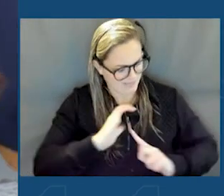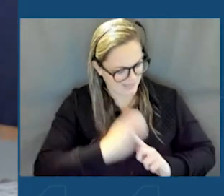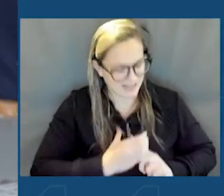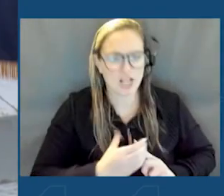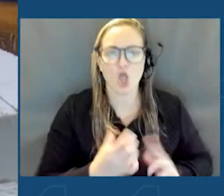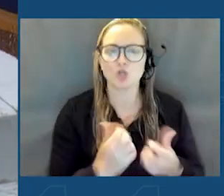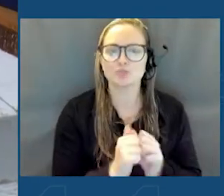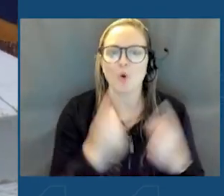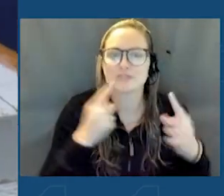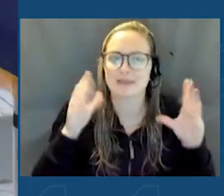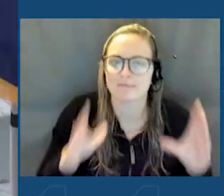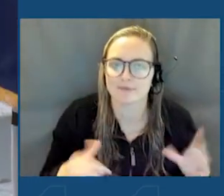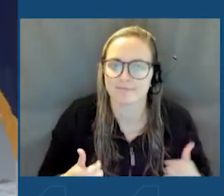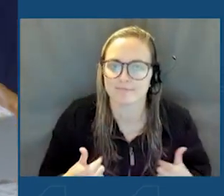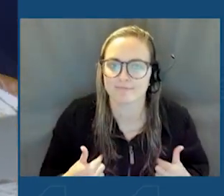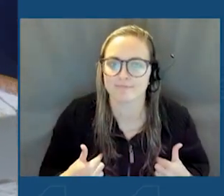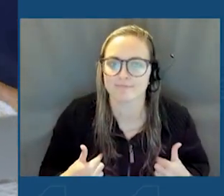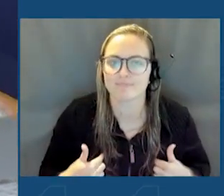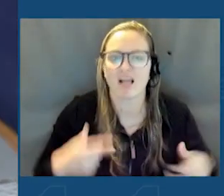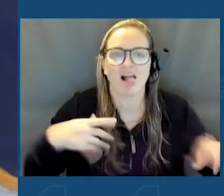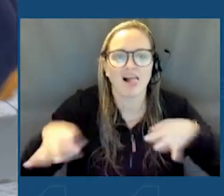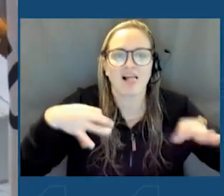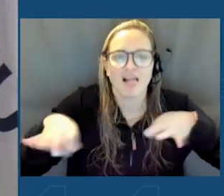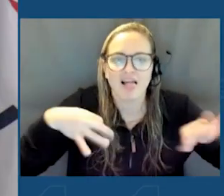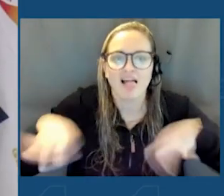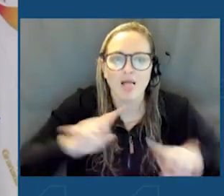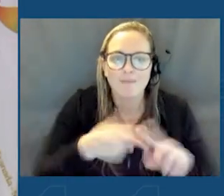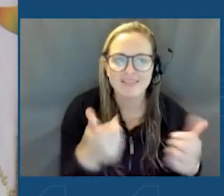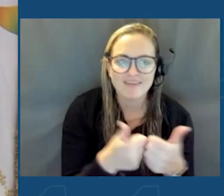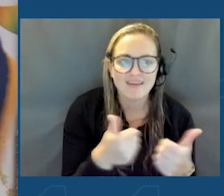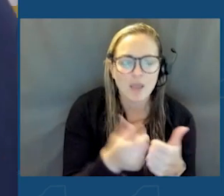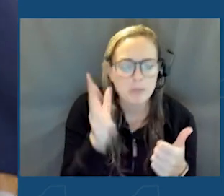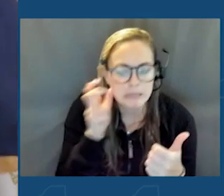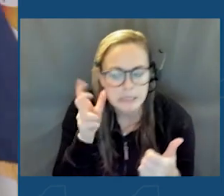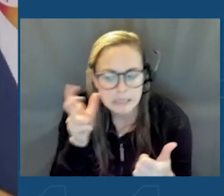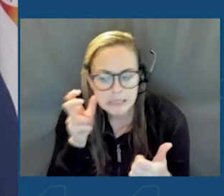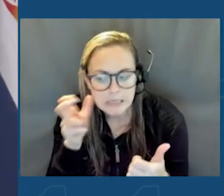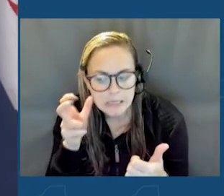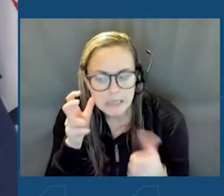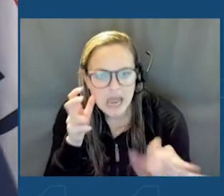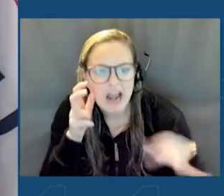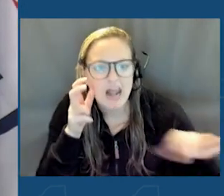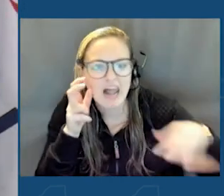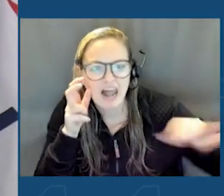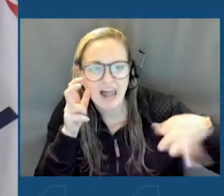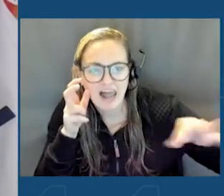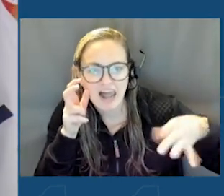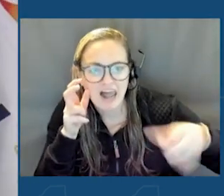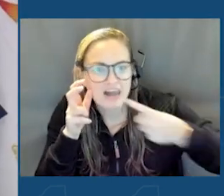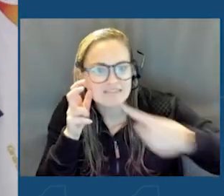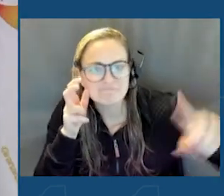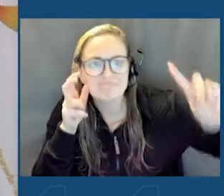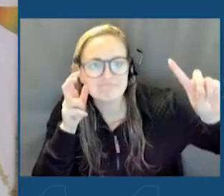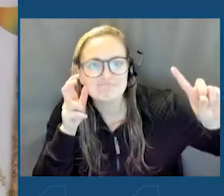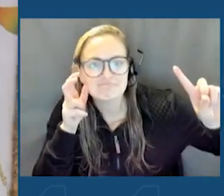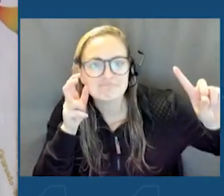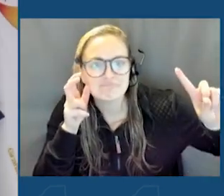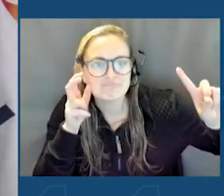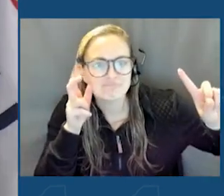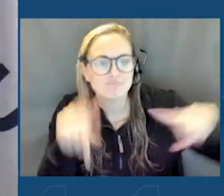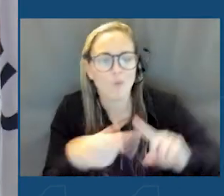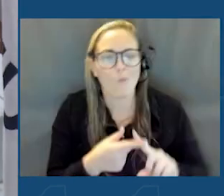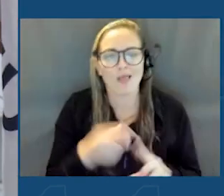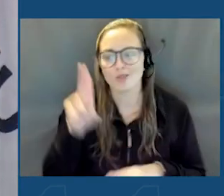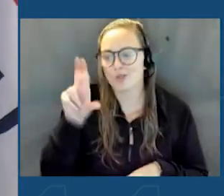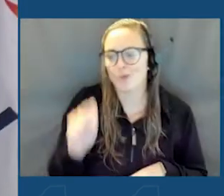the play-by-play to everybody listening on my little radio of what was going on with that incredible competition when the U.S. hockey team,